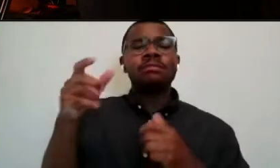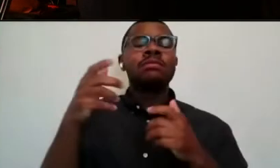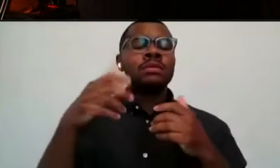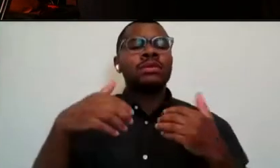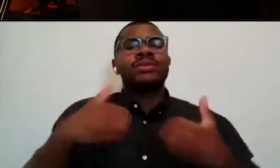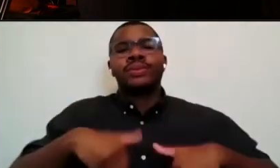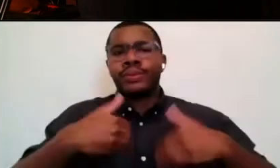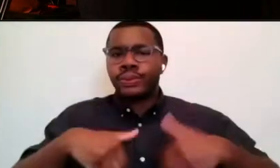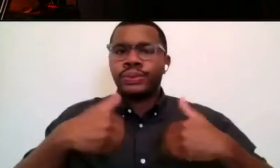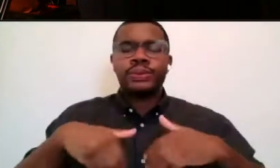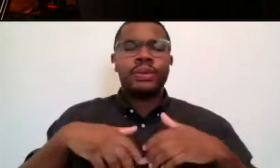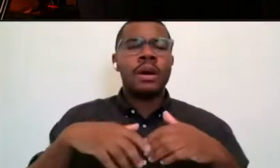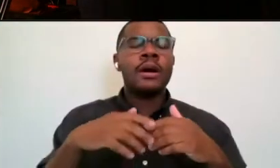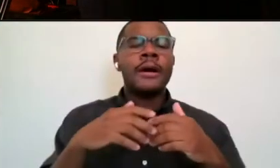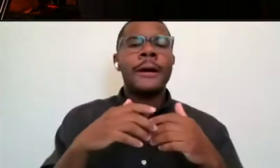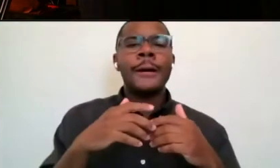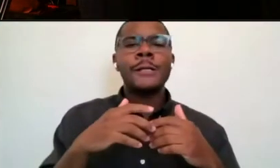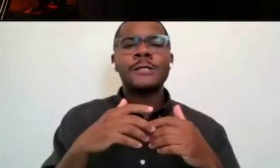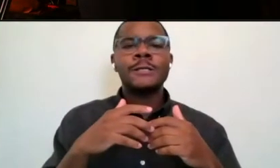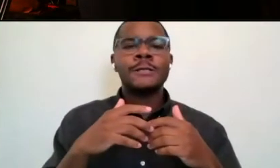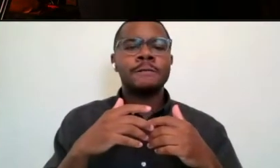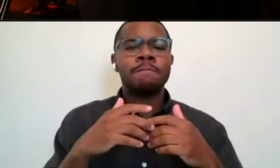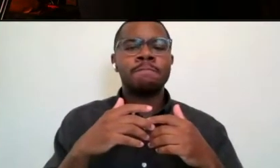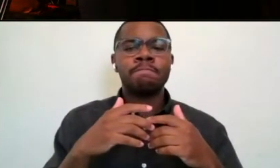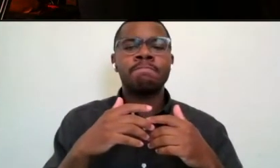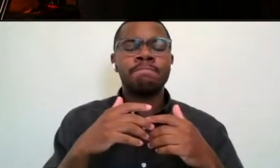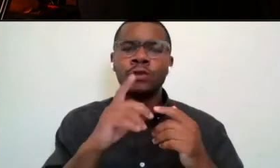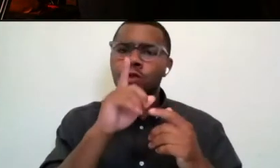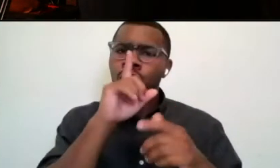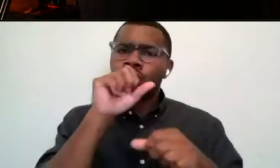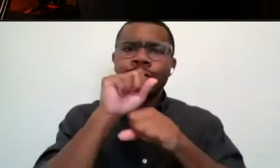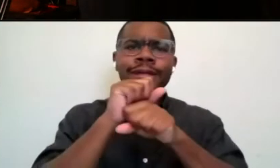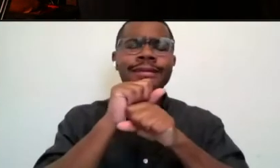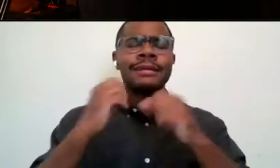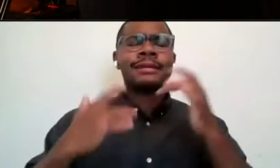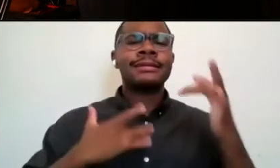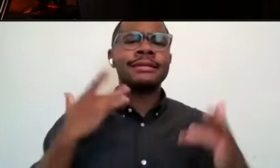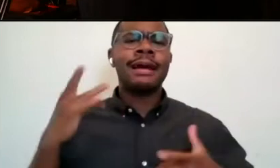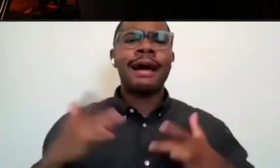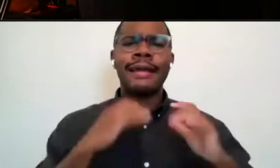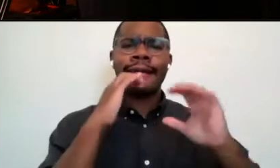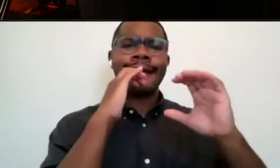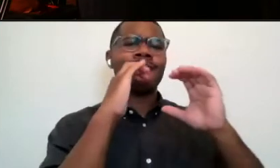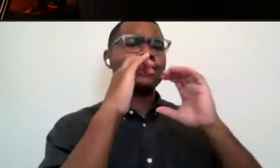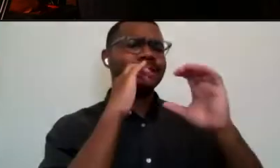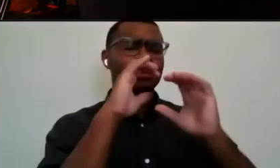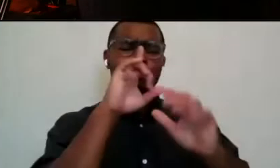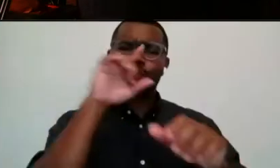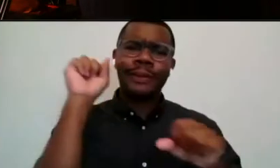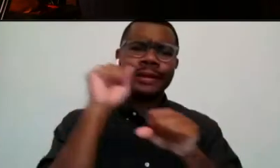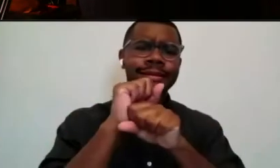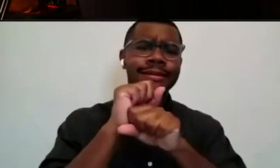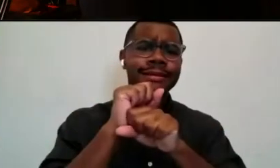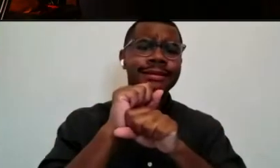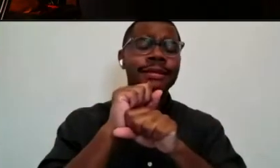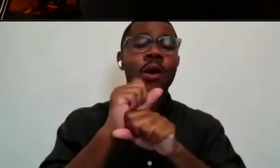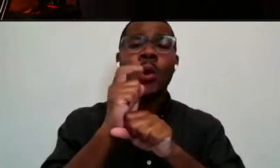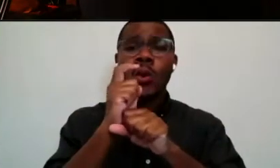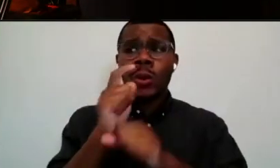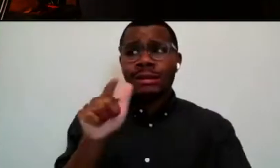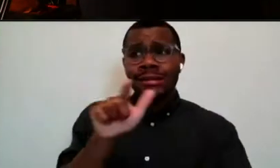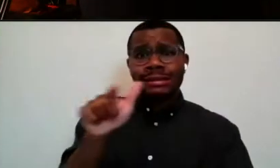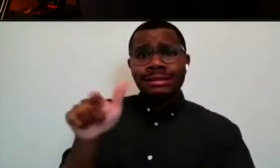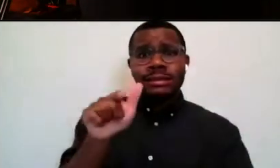is truly exciting between Godfrey Simmons and Rhodessa Jones.